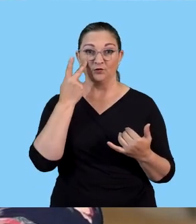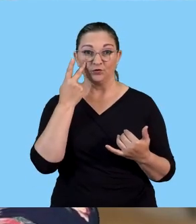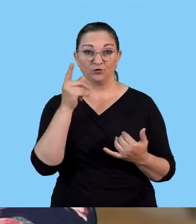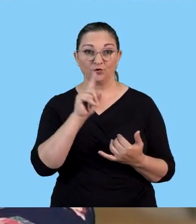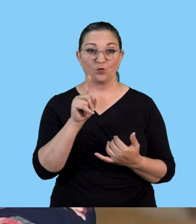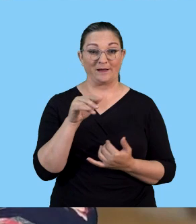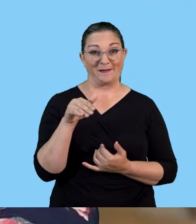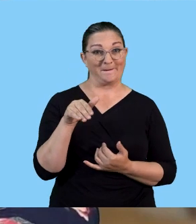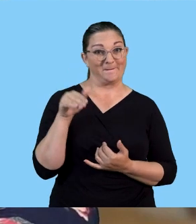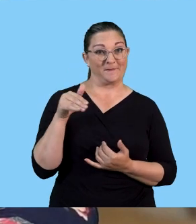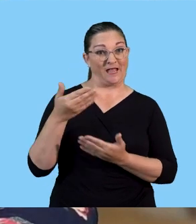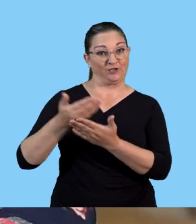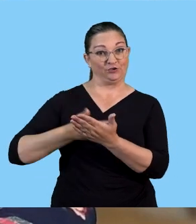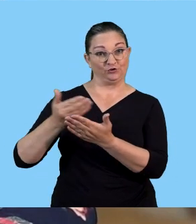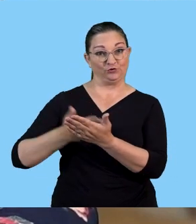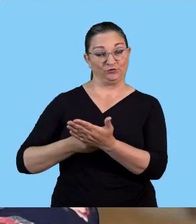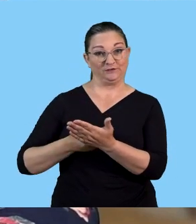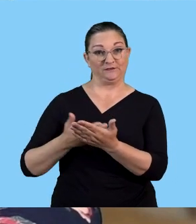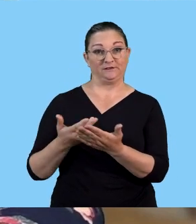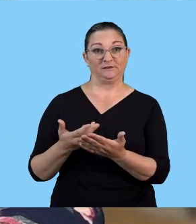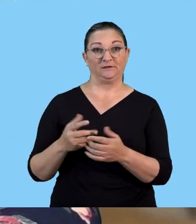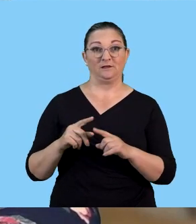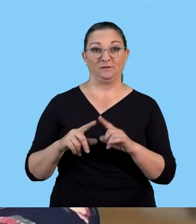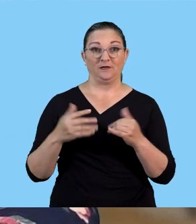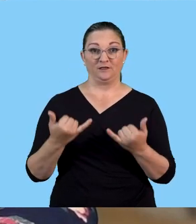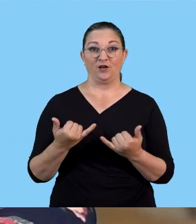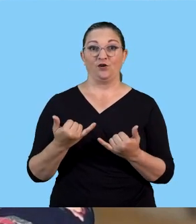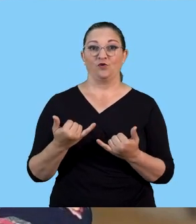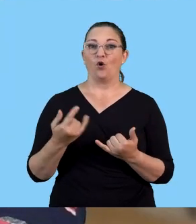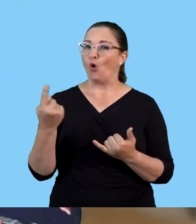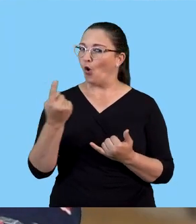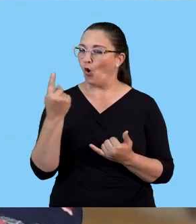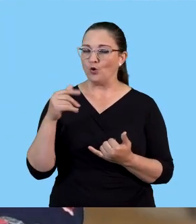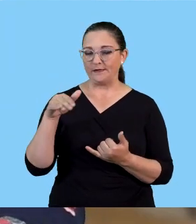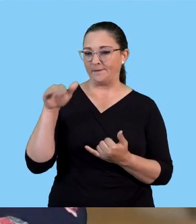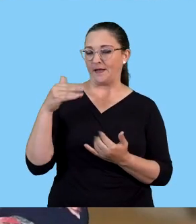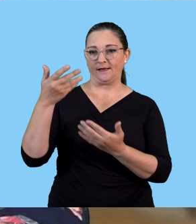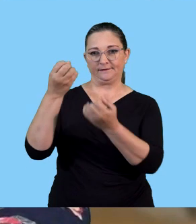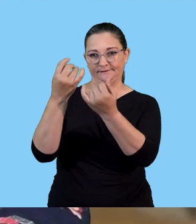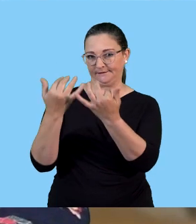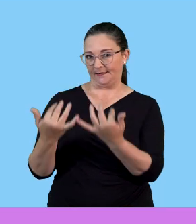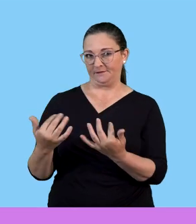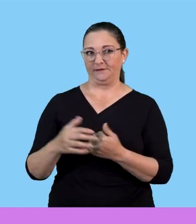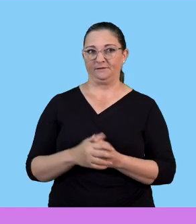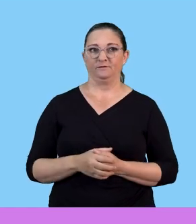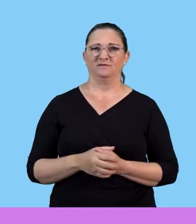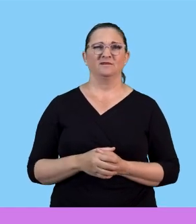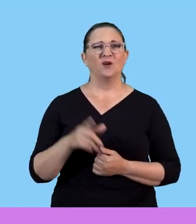Now, if we go over and look at the banking documents, for today it's only going to be the bank